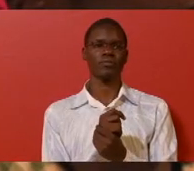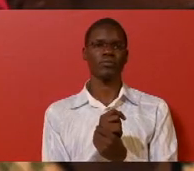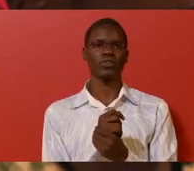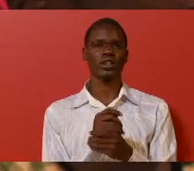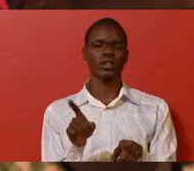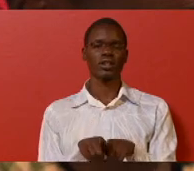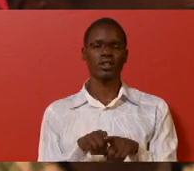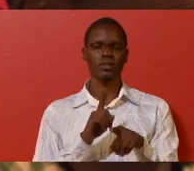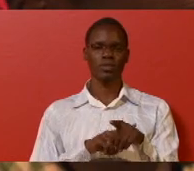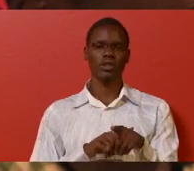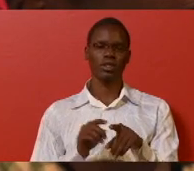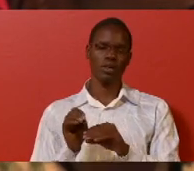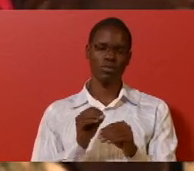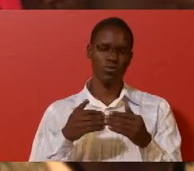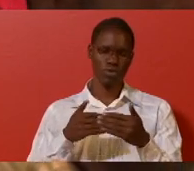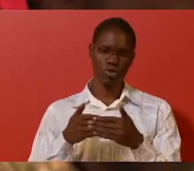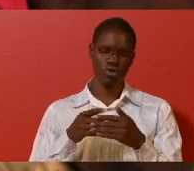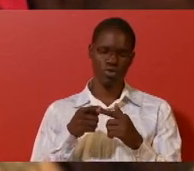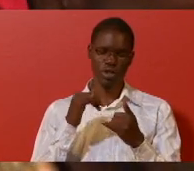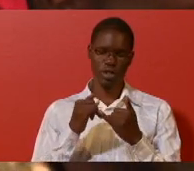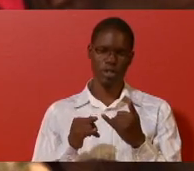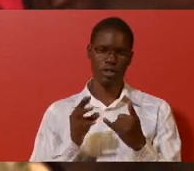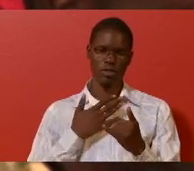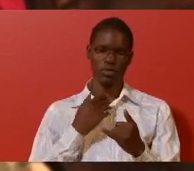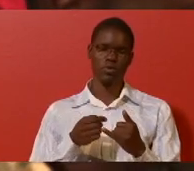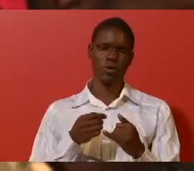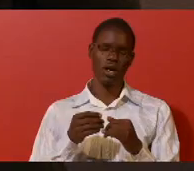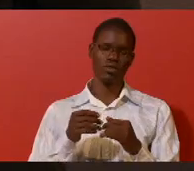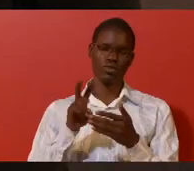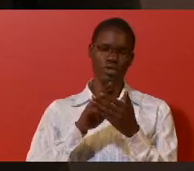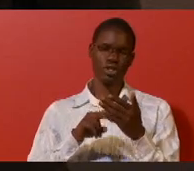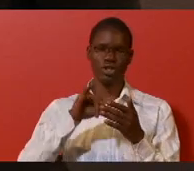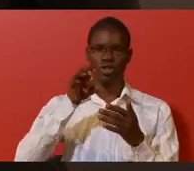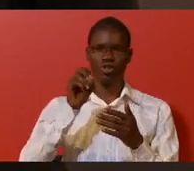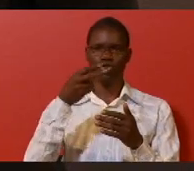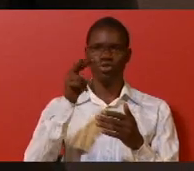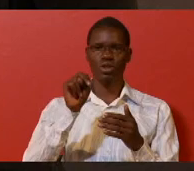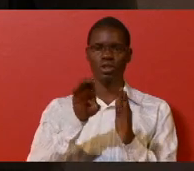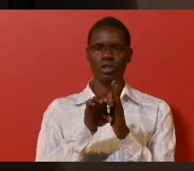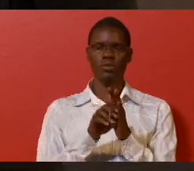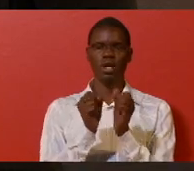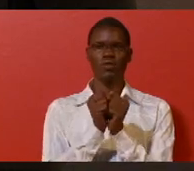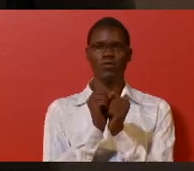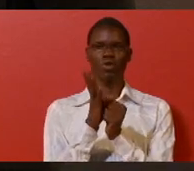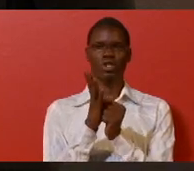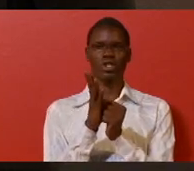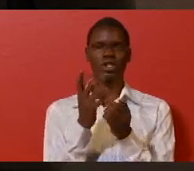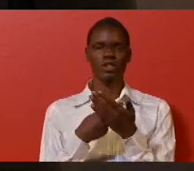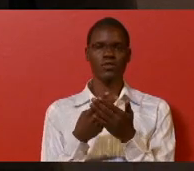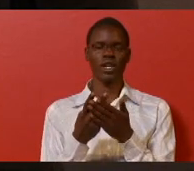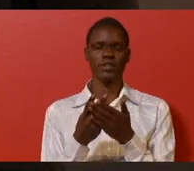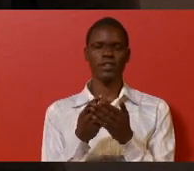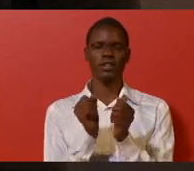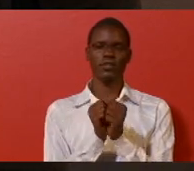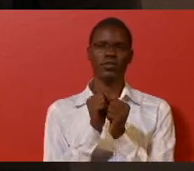As we draw close to the end of this presentation, we go back to John 14, 15. An important text in the scheme